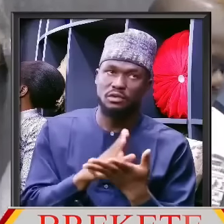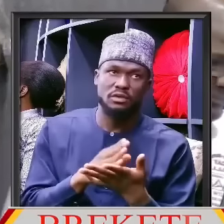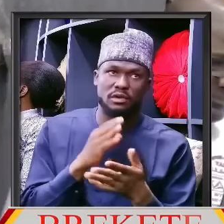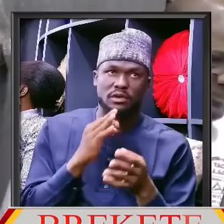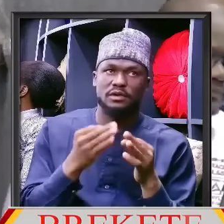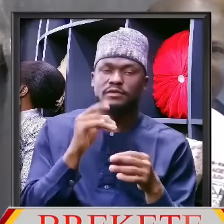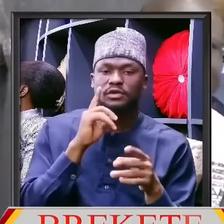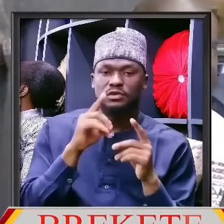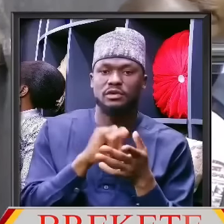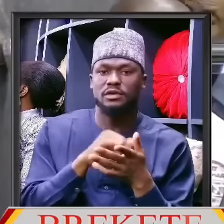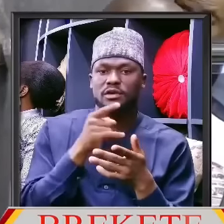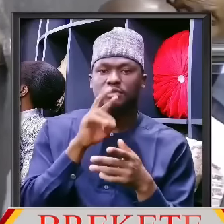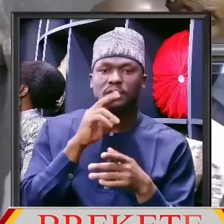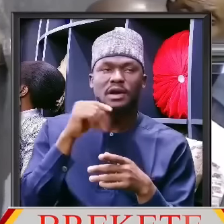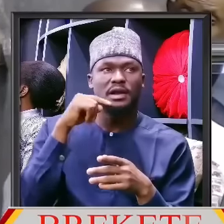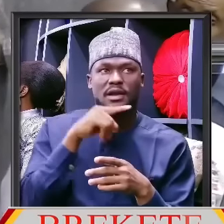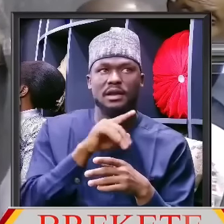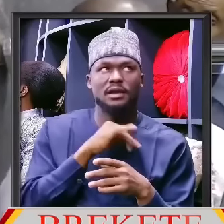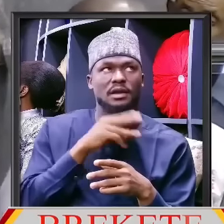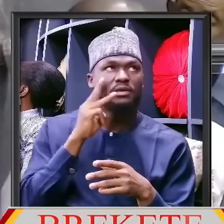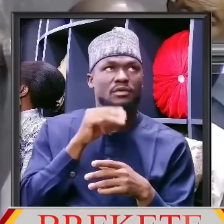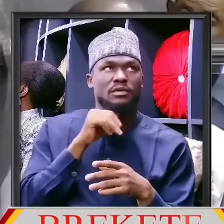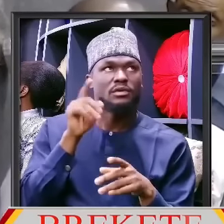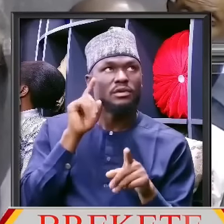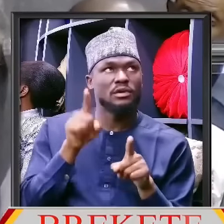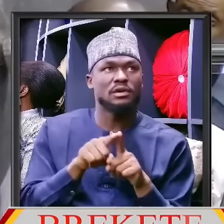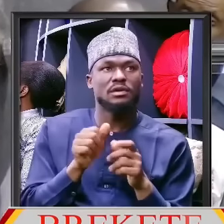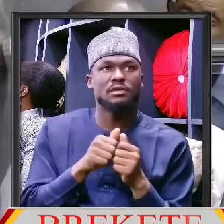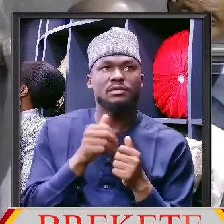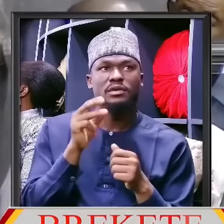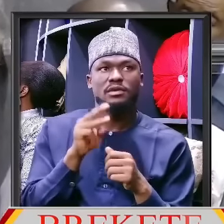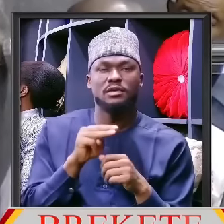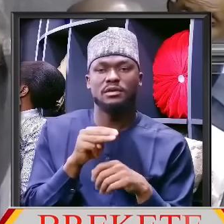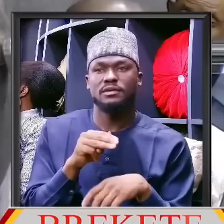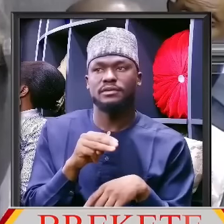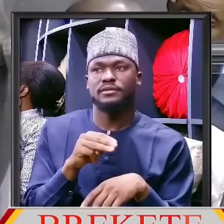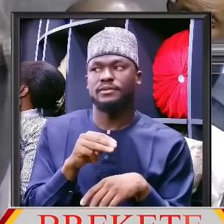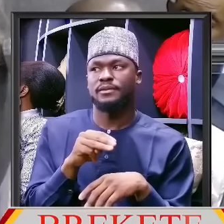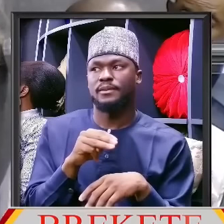If them talk, say, you, they lie, I no go agree with them.